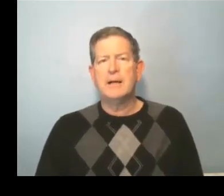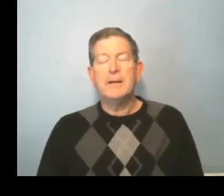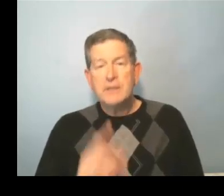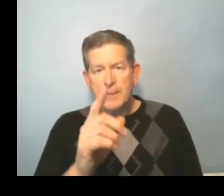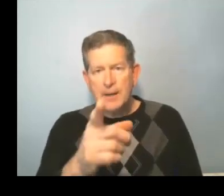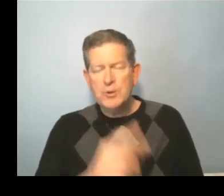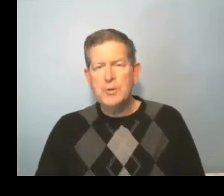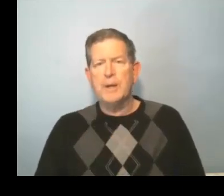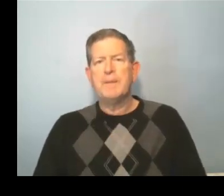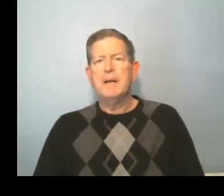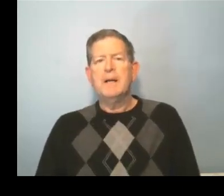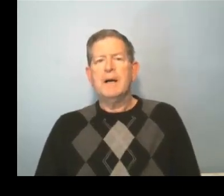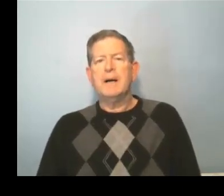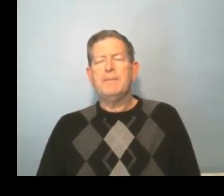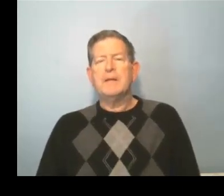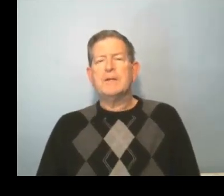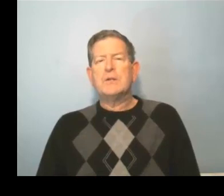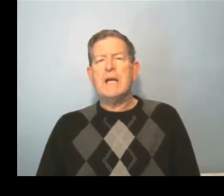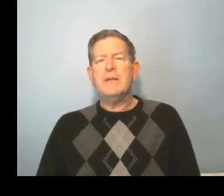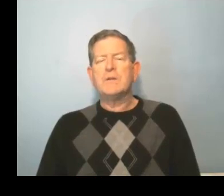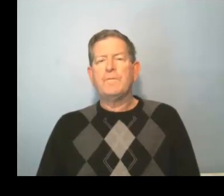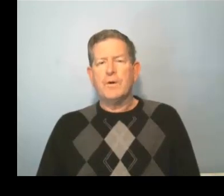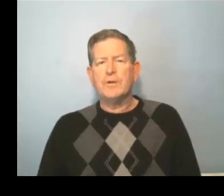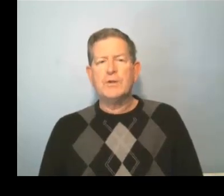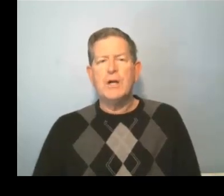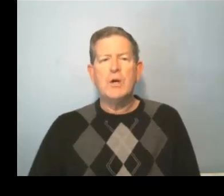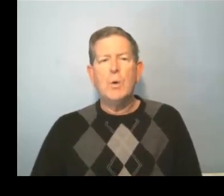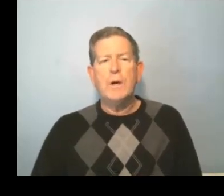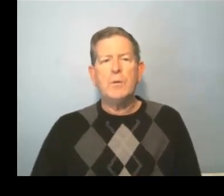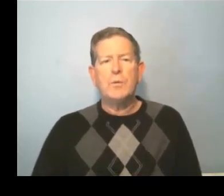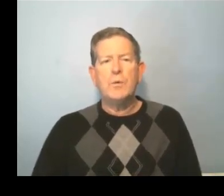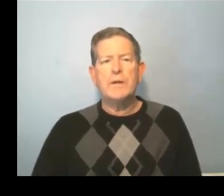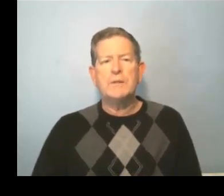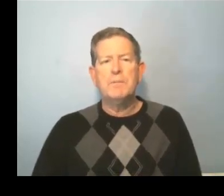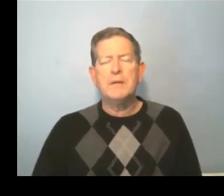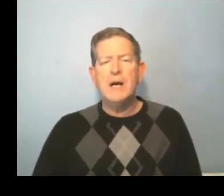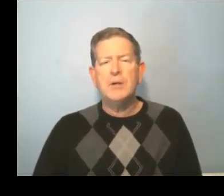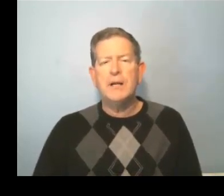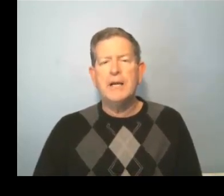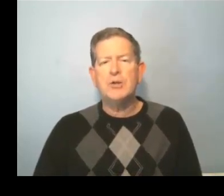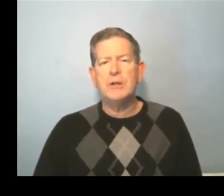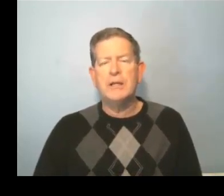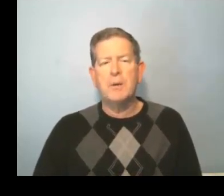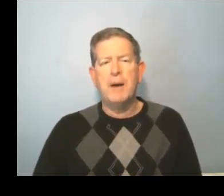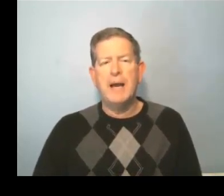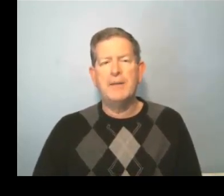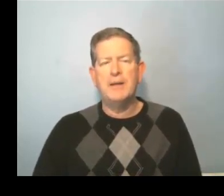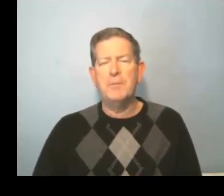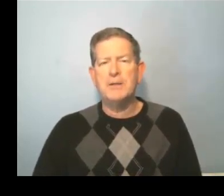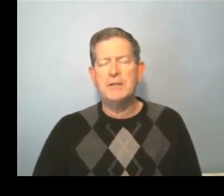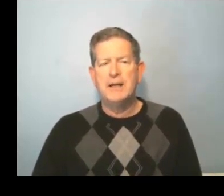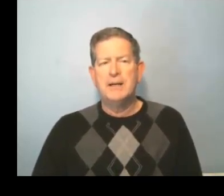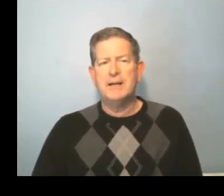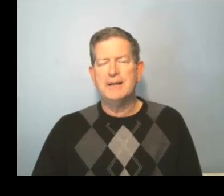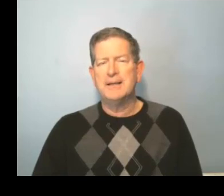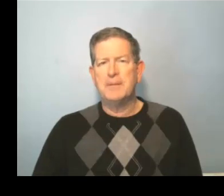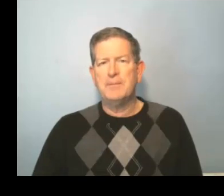Next, this time I'll let you do it. Say this first, going through this calculation in your mind that you